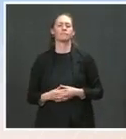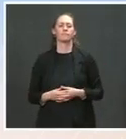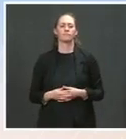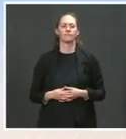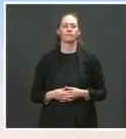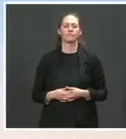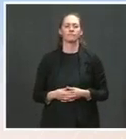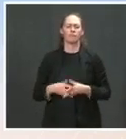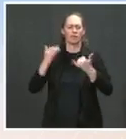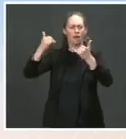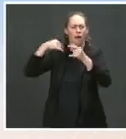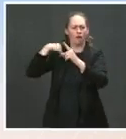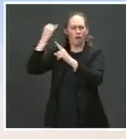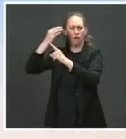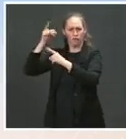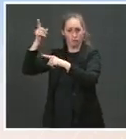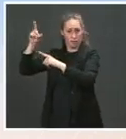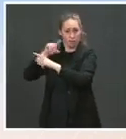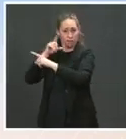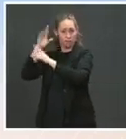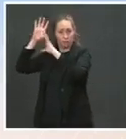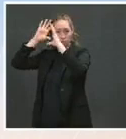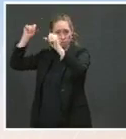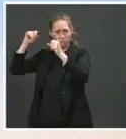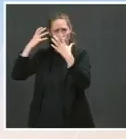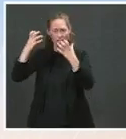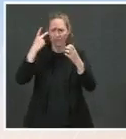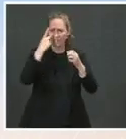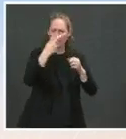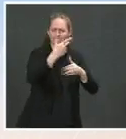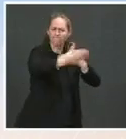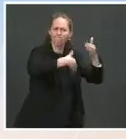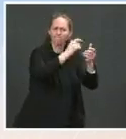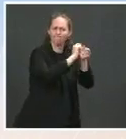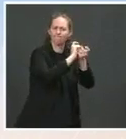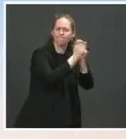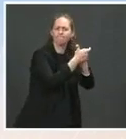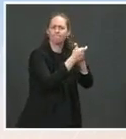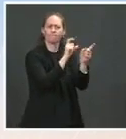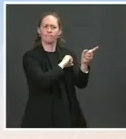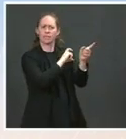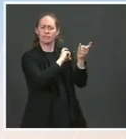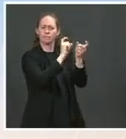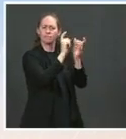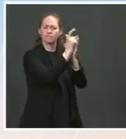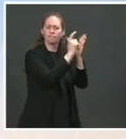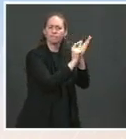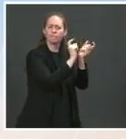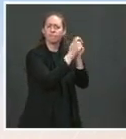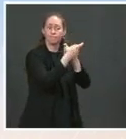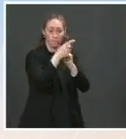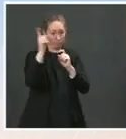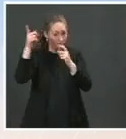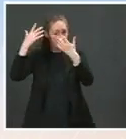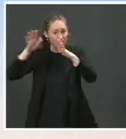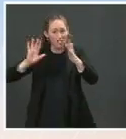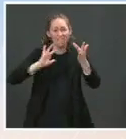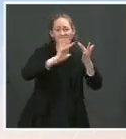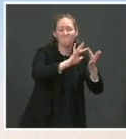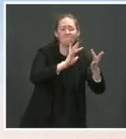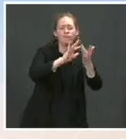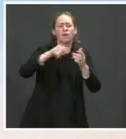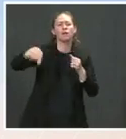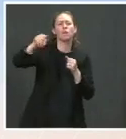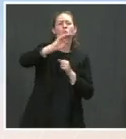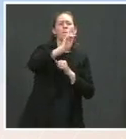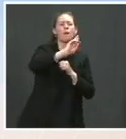on policing reform legislation. Has the president picked up the phone and called any Senate Republicans, such as Republican Senator Tim Scott, about